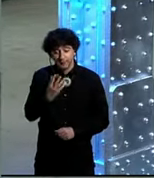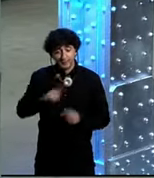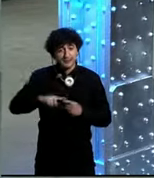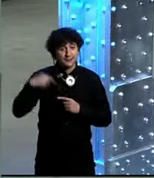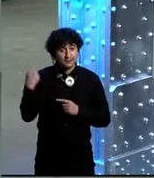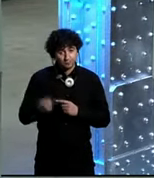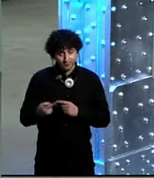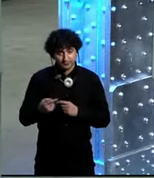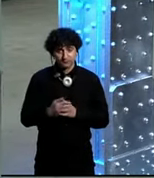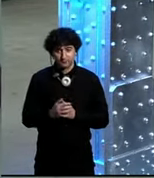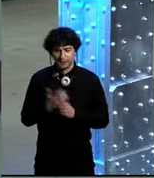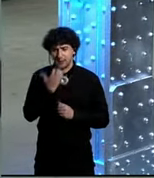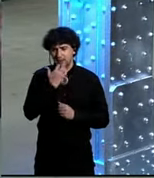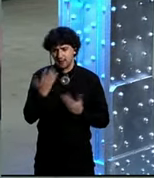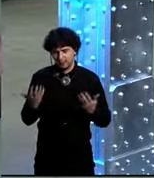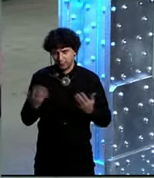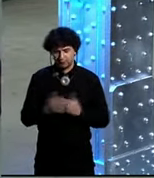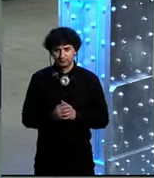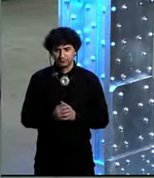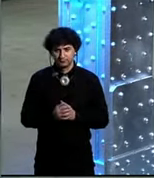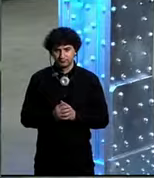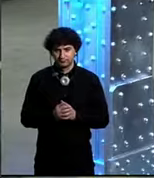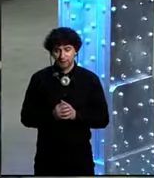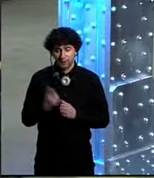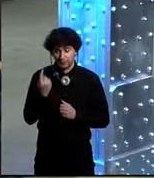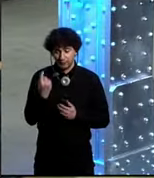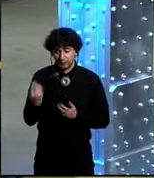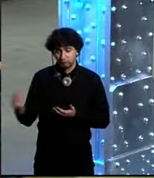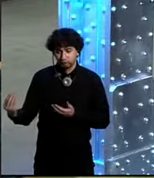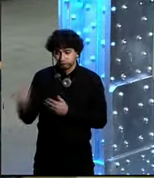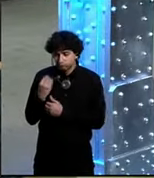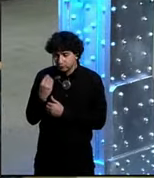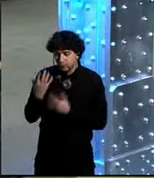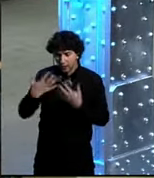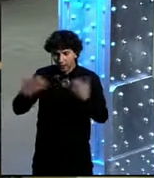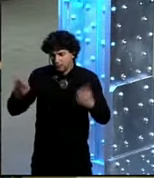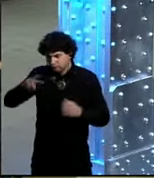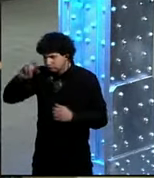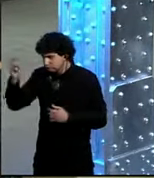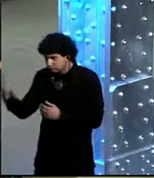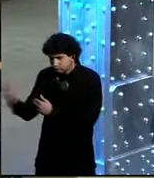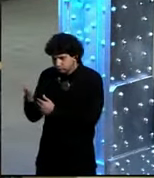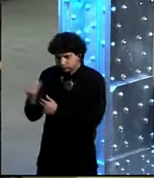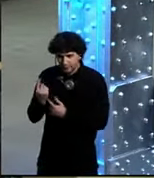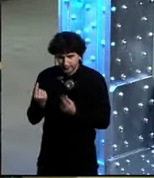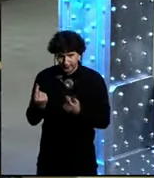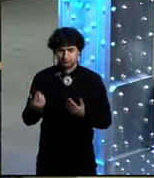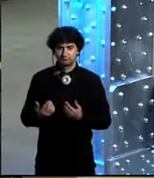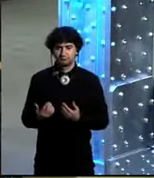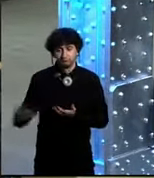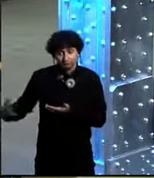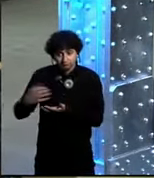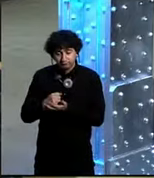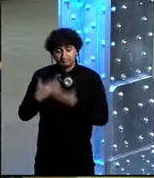you got money in from not the audience but from other parts. This is the example where you look to the